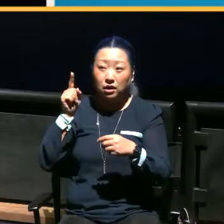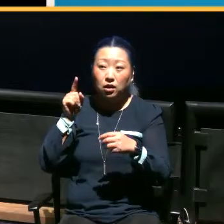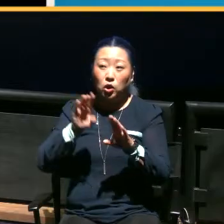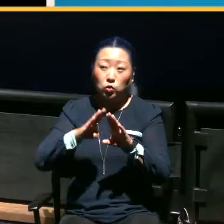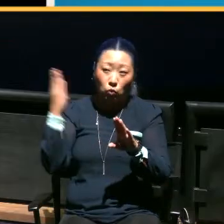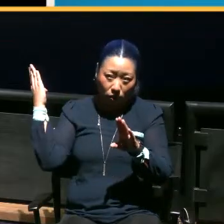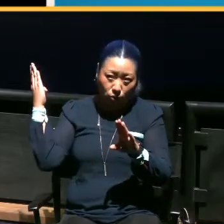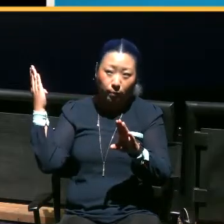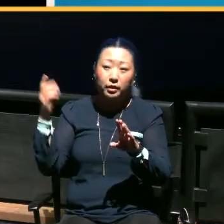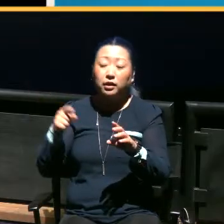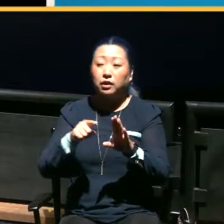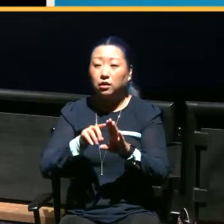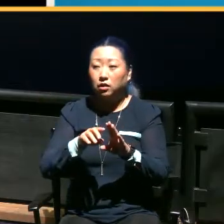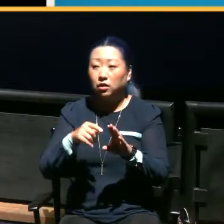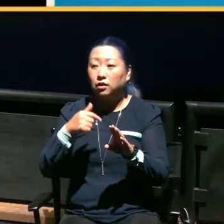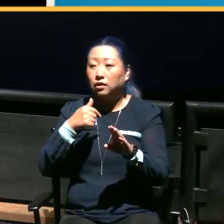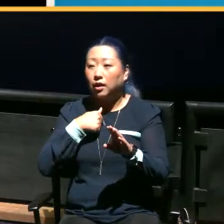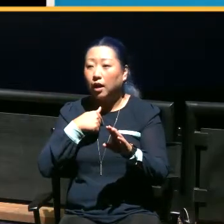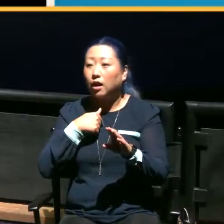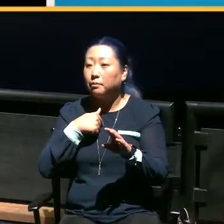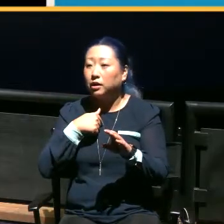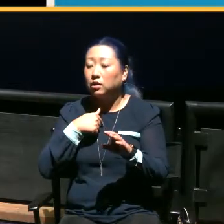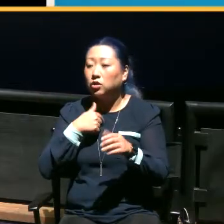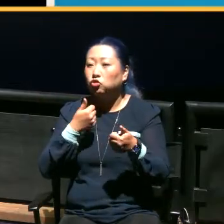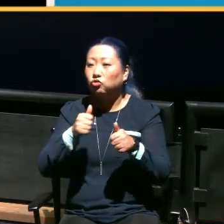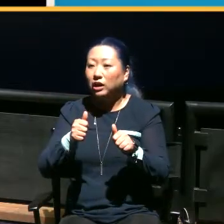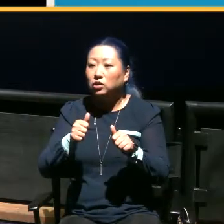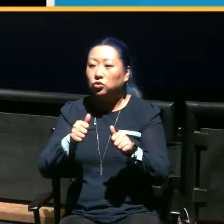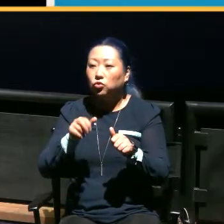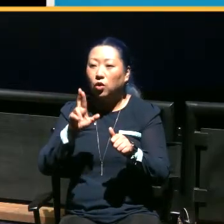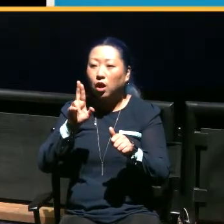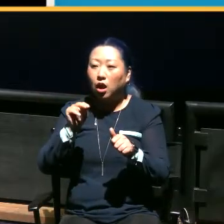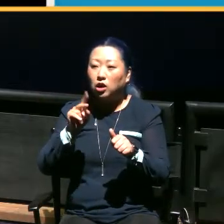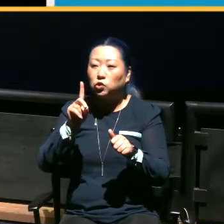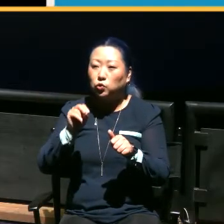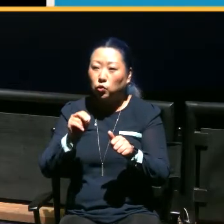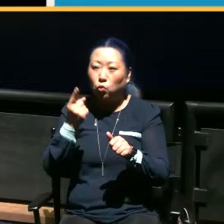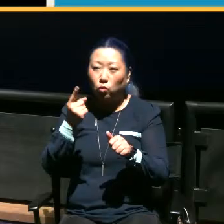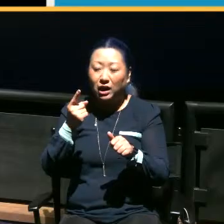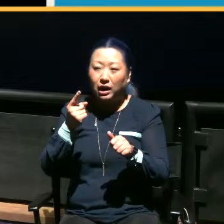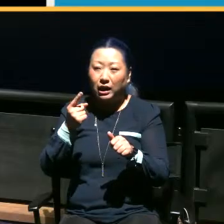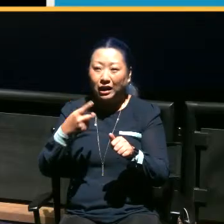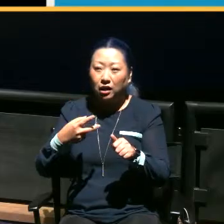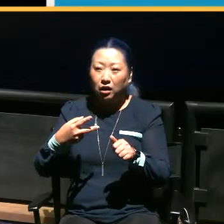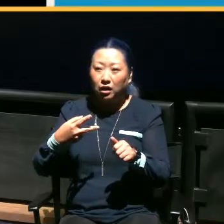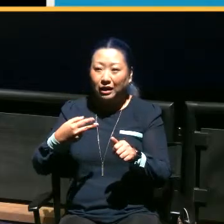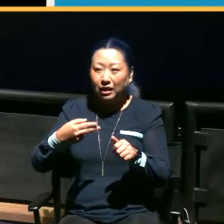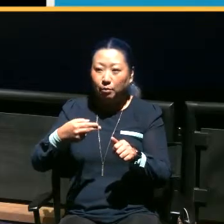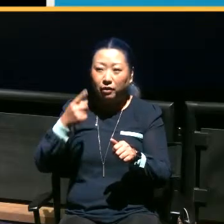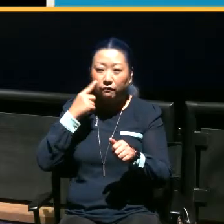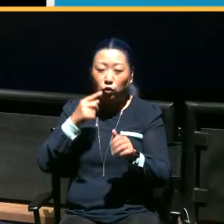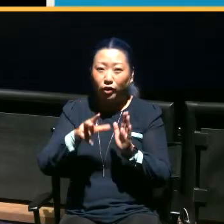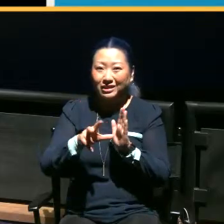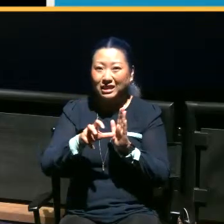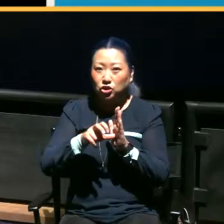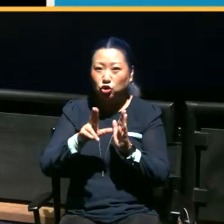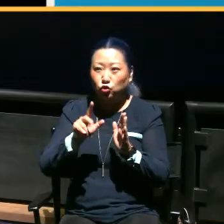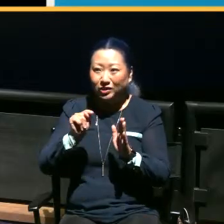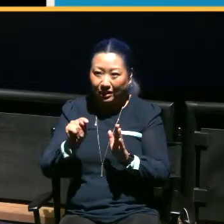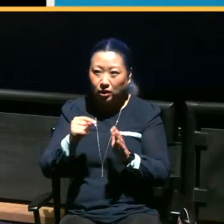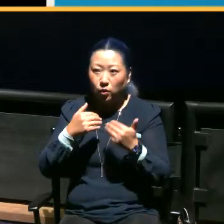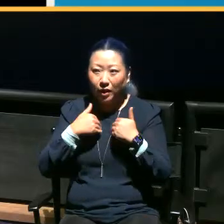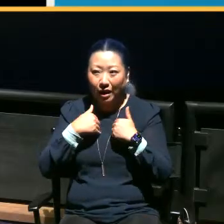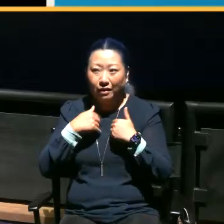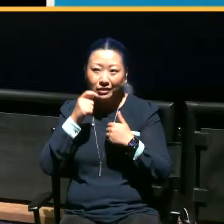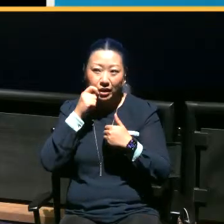open, and then I'm undoing one of the connectors to the rate sensor unit, handing it out carefully to